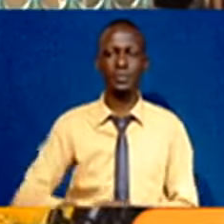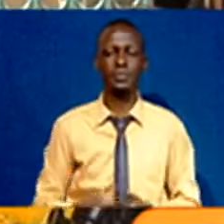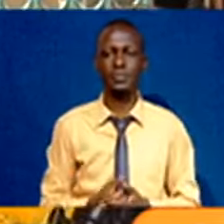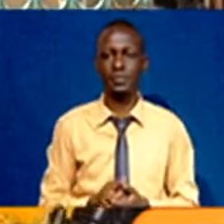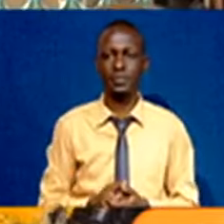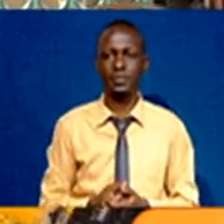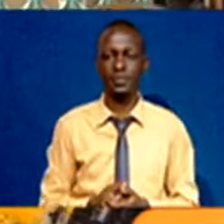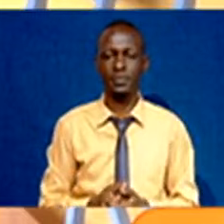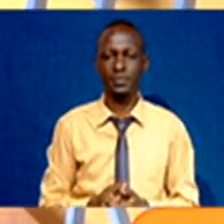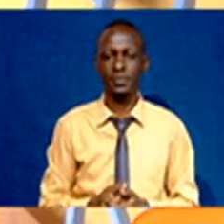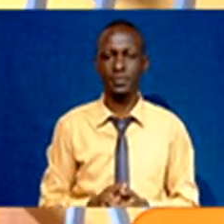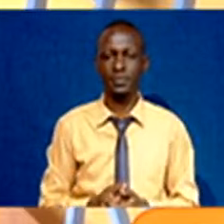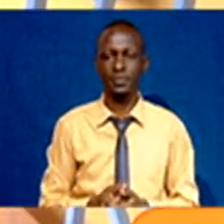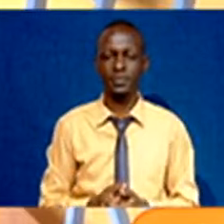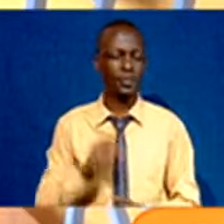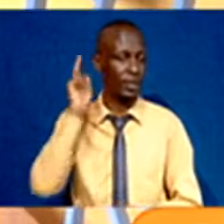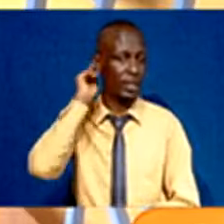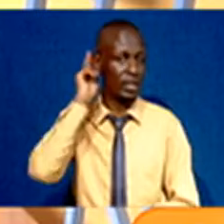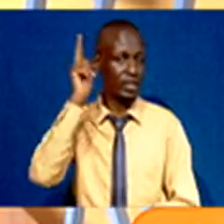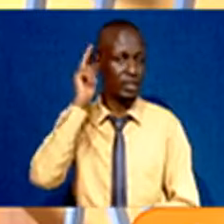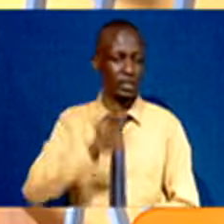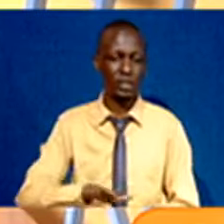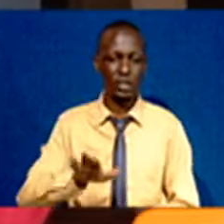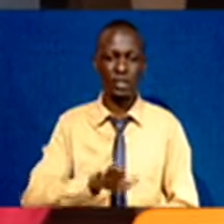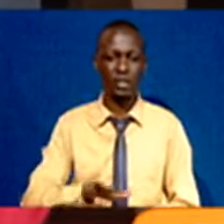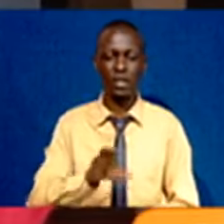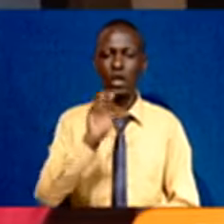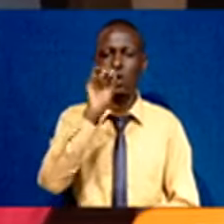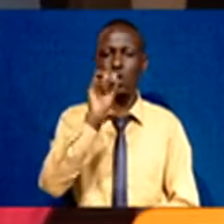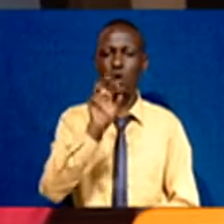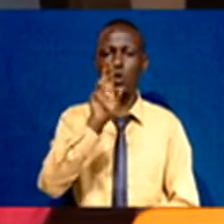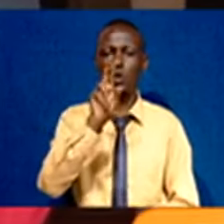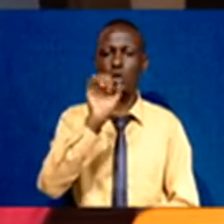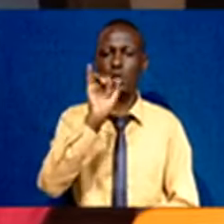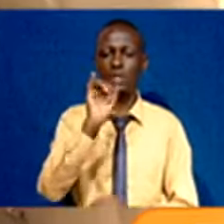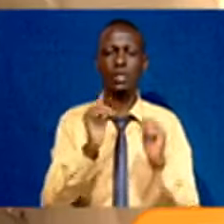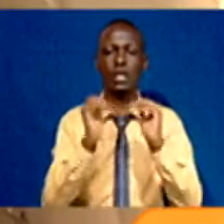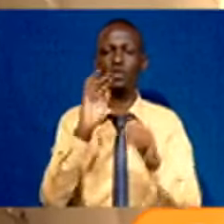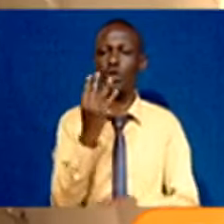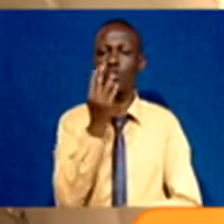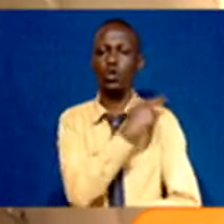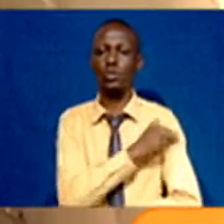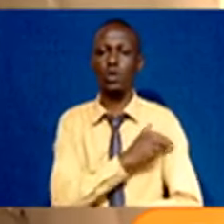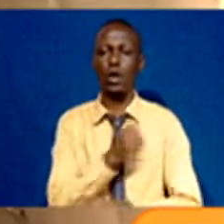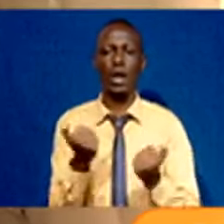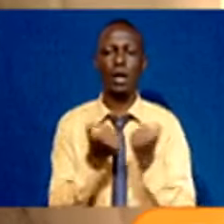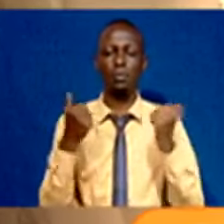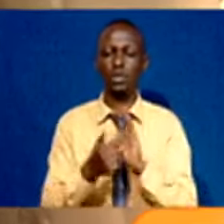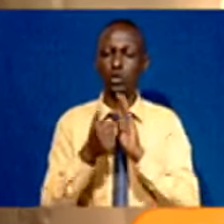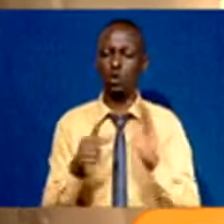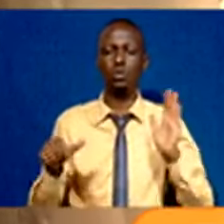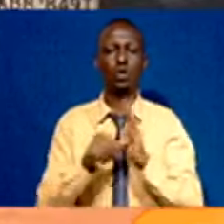At Oresi Level 4 Hospital in Kisii, desperation and pain paints a grim picture in this hospital as the health